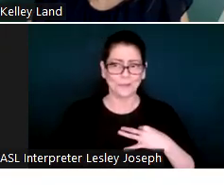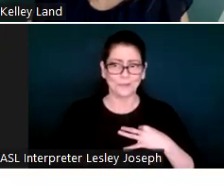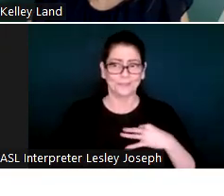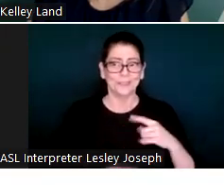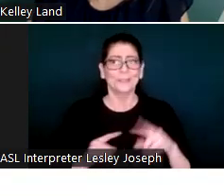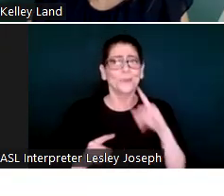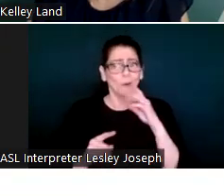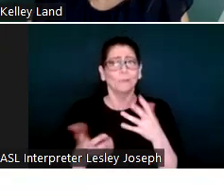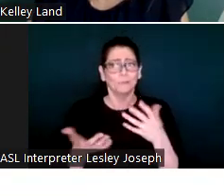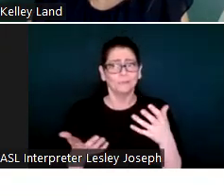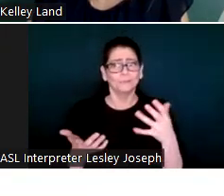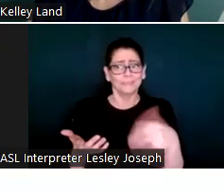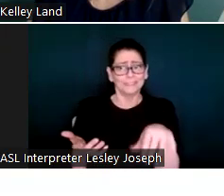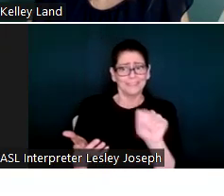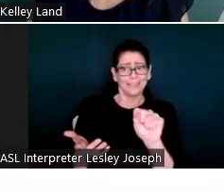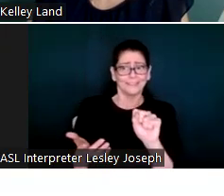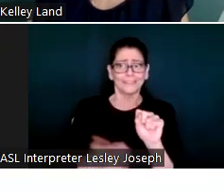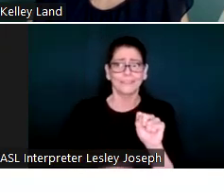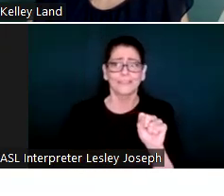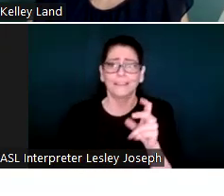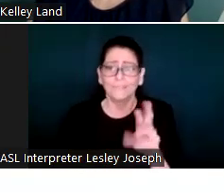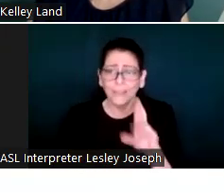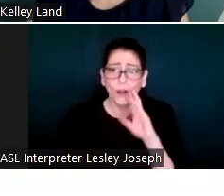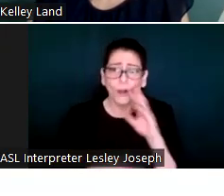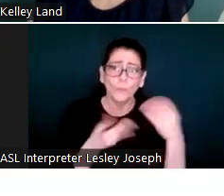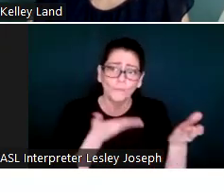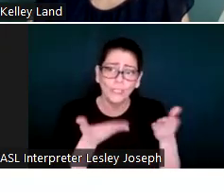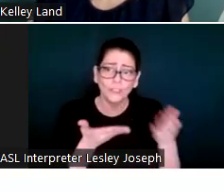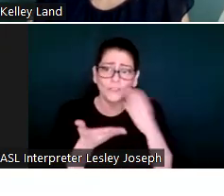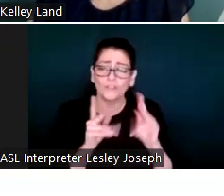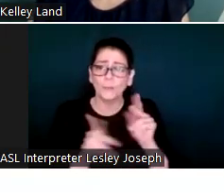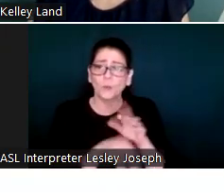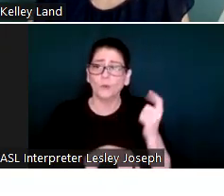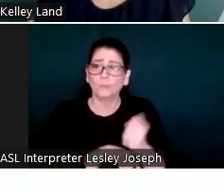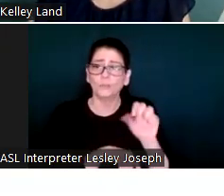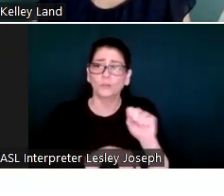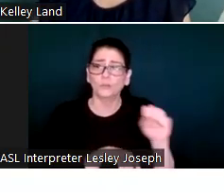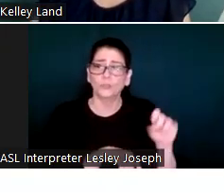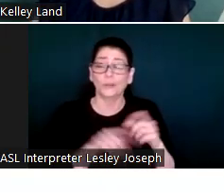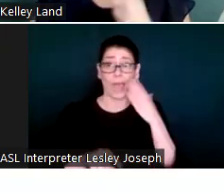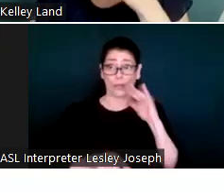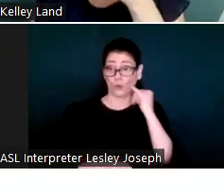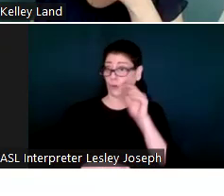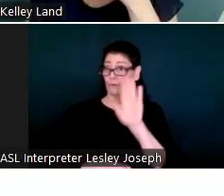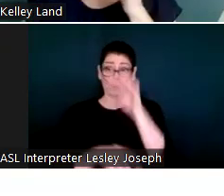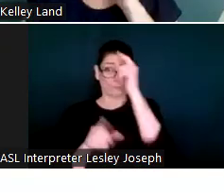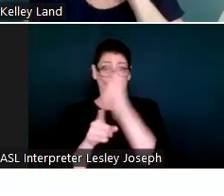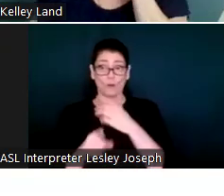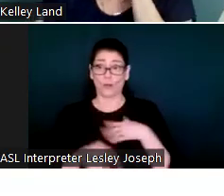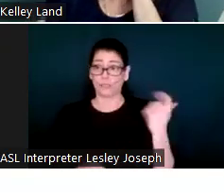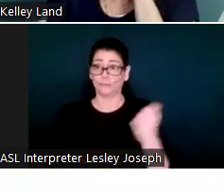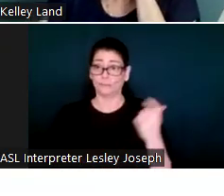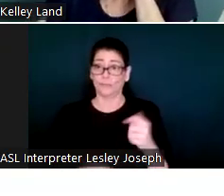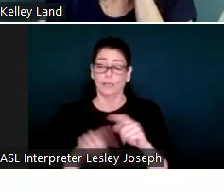to absolutely serve people who are on Social Security. I don't know if that's the case for your brother or not, but I think that vocational rehabilitation